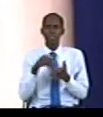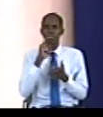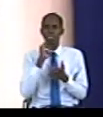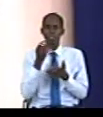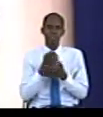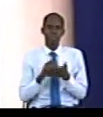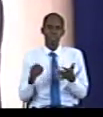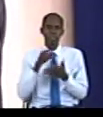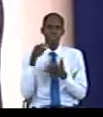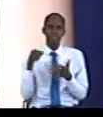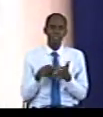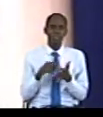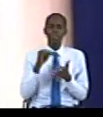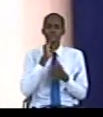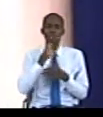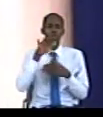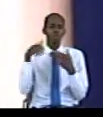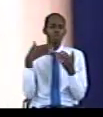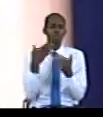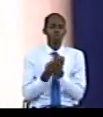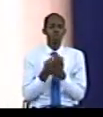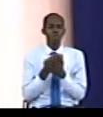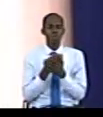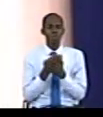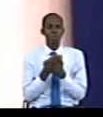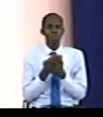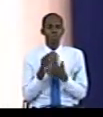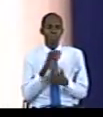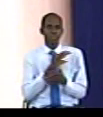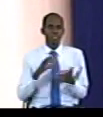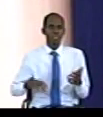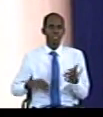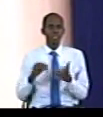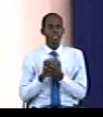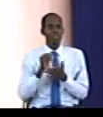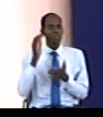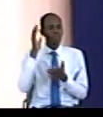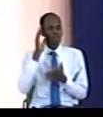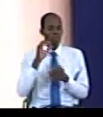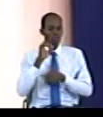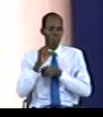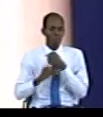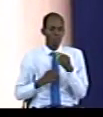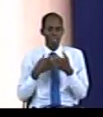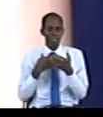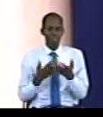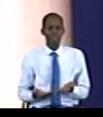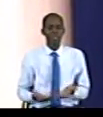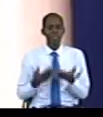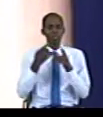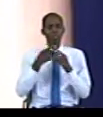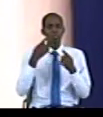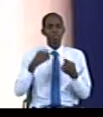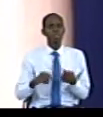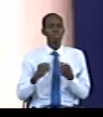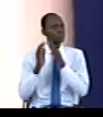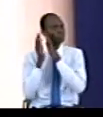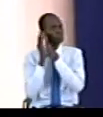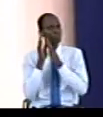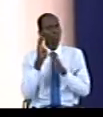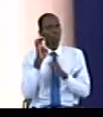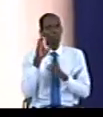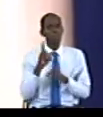it behoved Christ to suffer and to rise from the dead the third day, and that